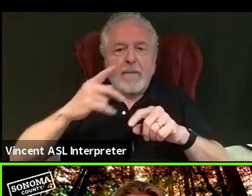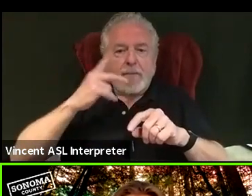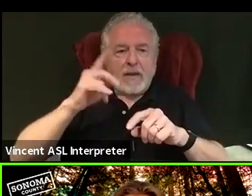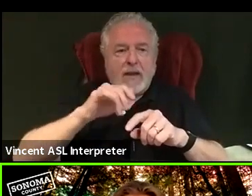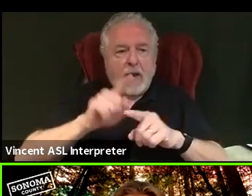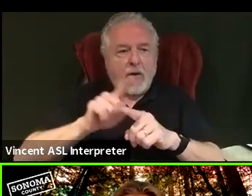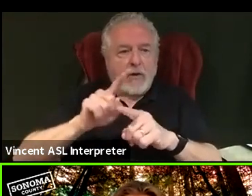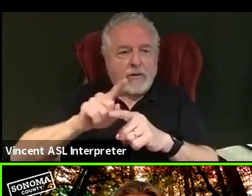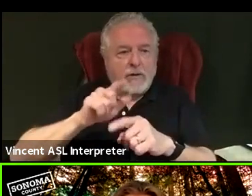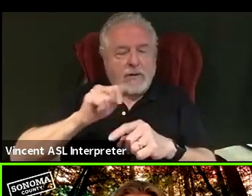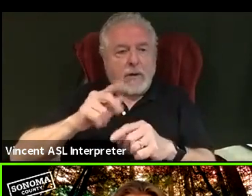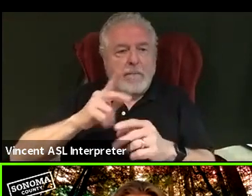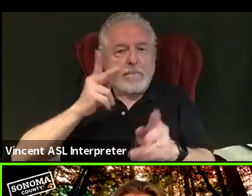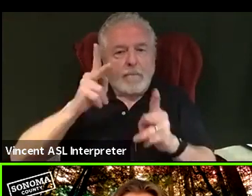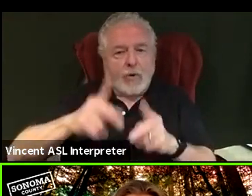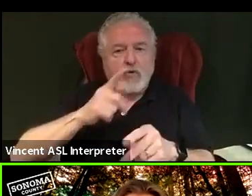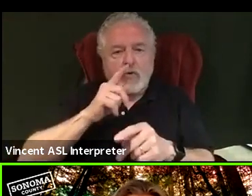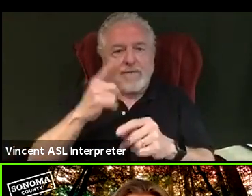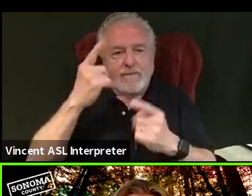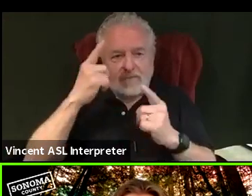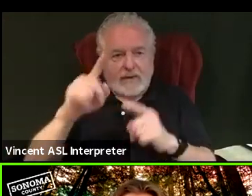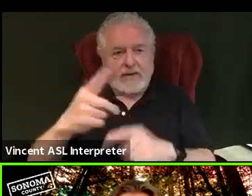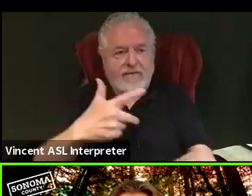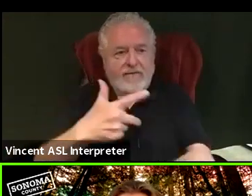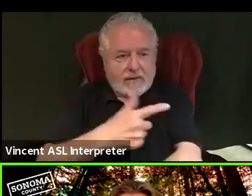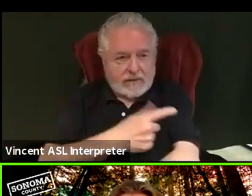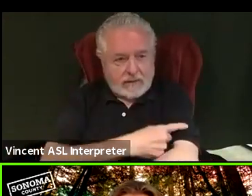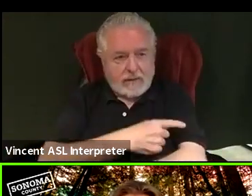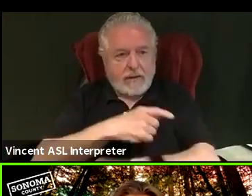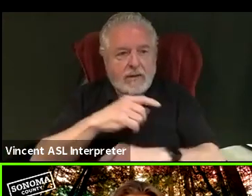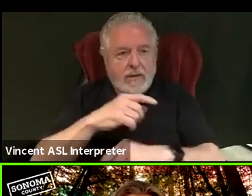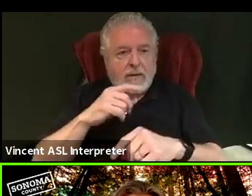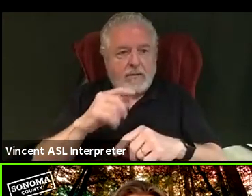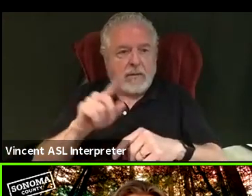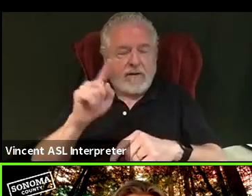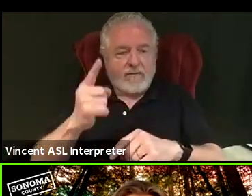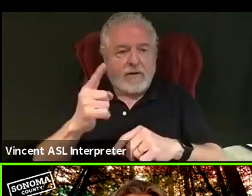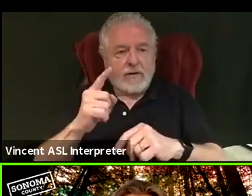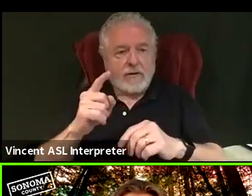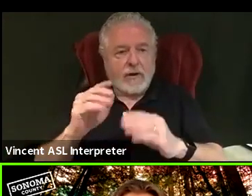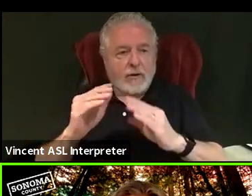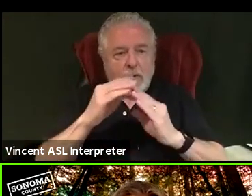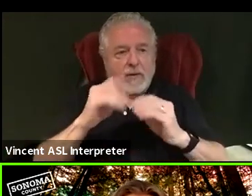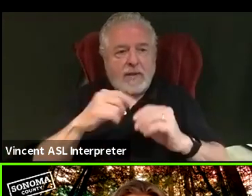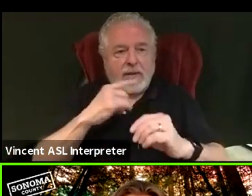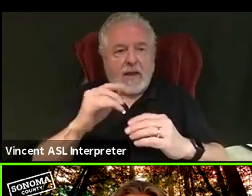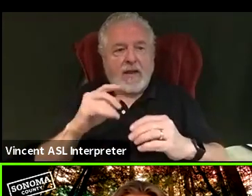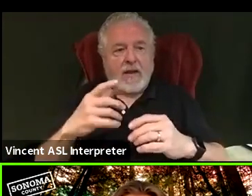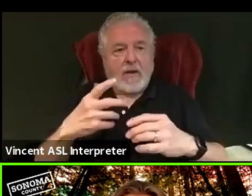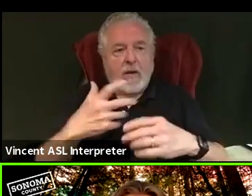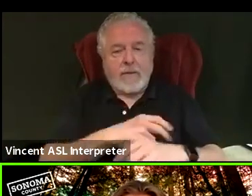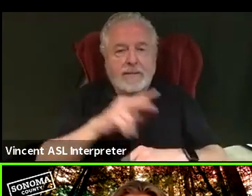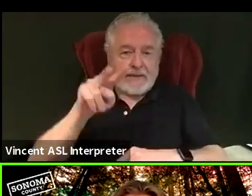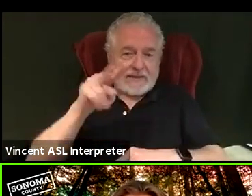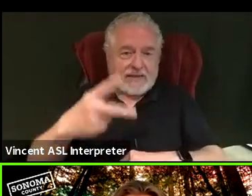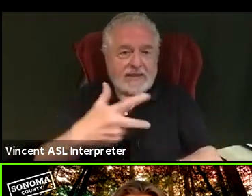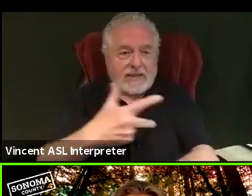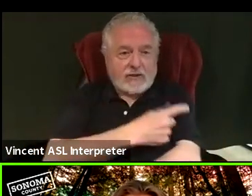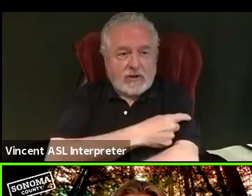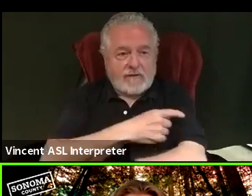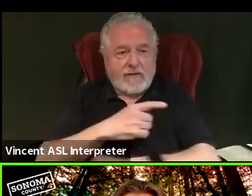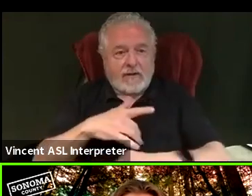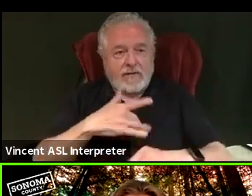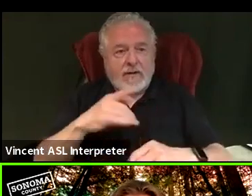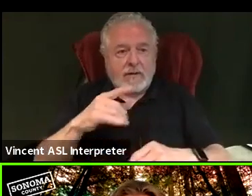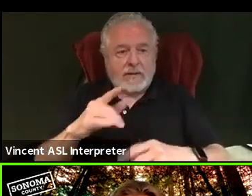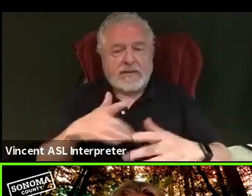and also as a person who is finally fully vaccinated. I think this is my first community briefing where I can say I received my second shot. And so I'm feeling